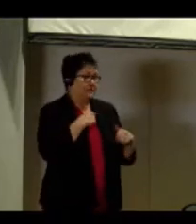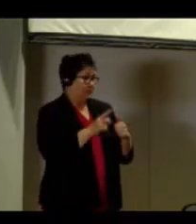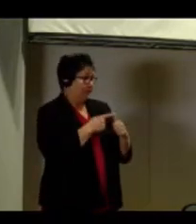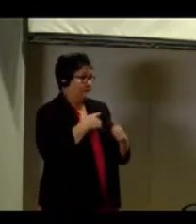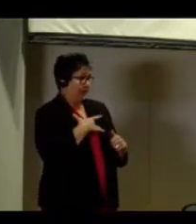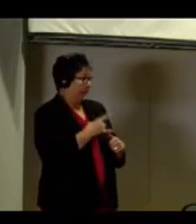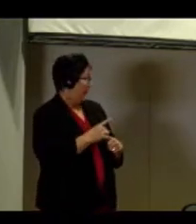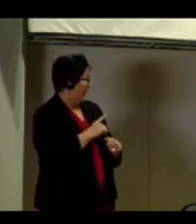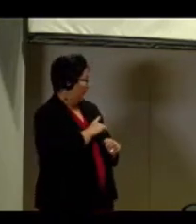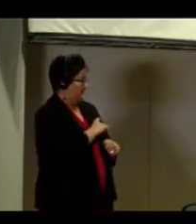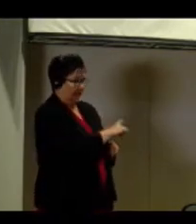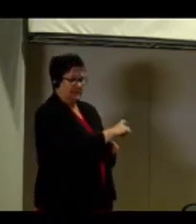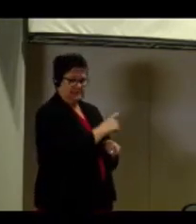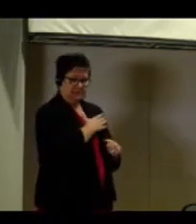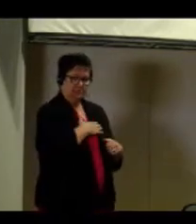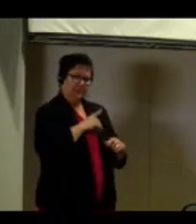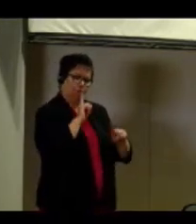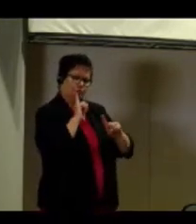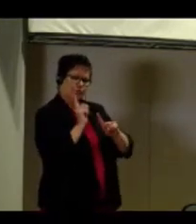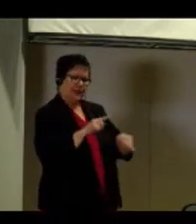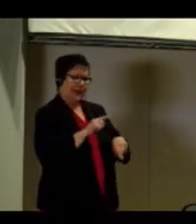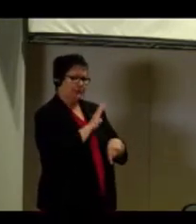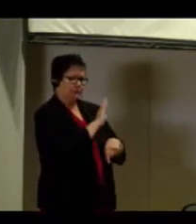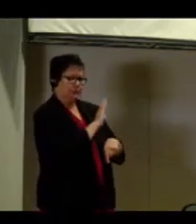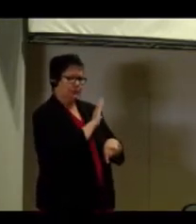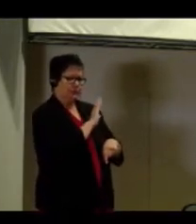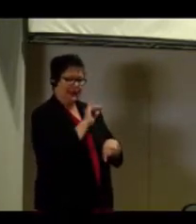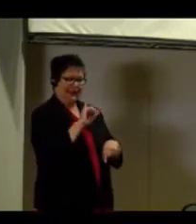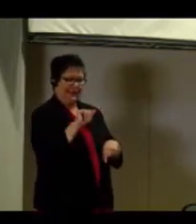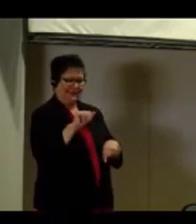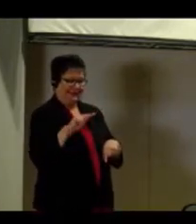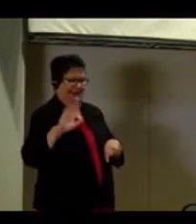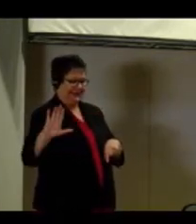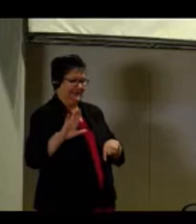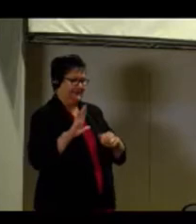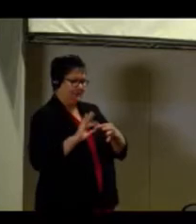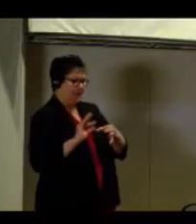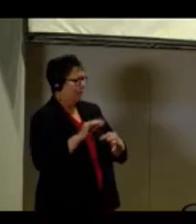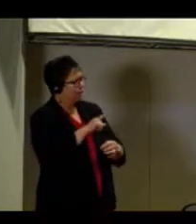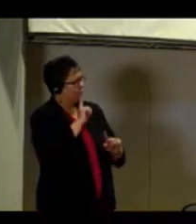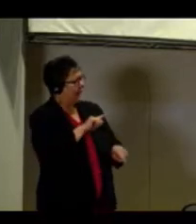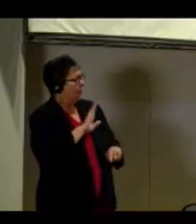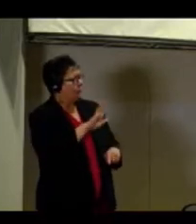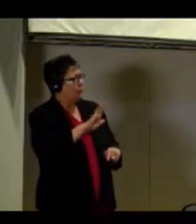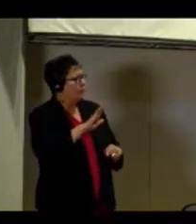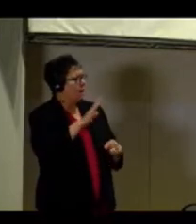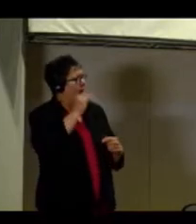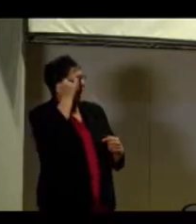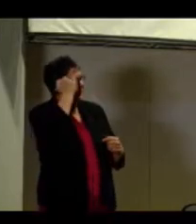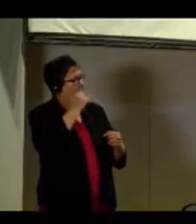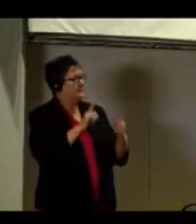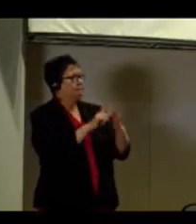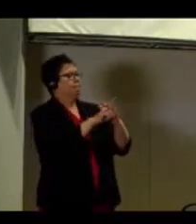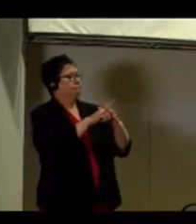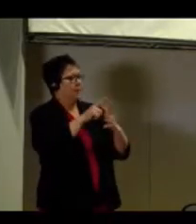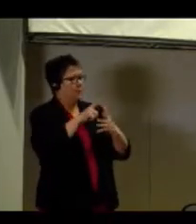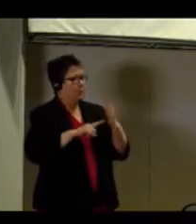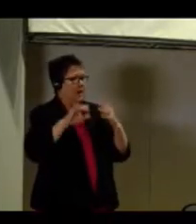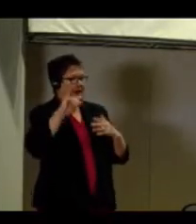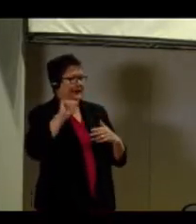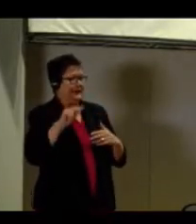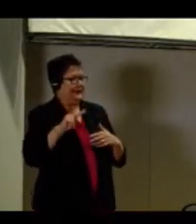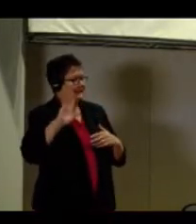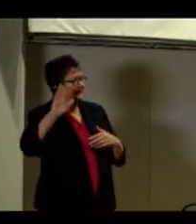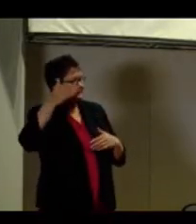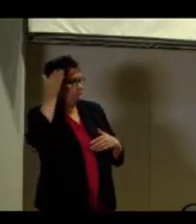the panelists to react to your talk from your perspectives and roles that you have, your thoughts about what Ian presented. What did you take away from his